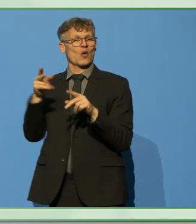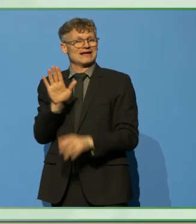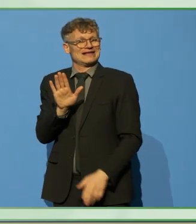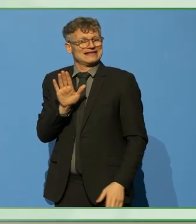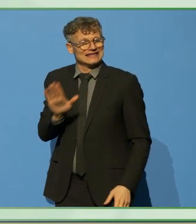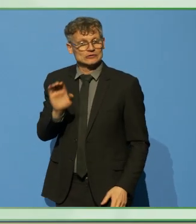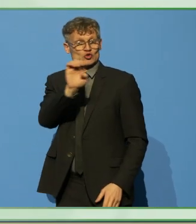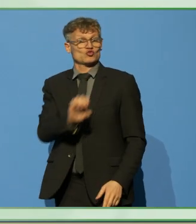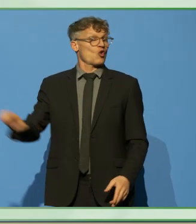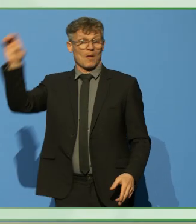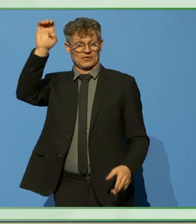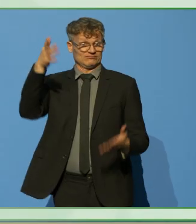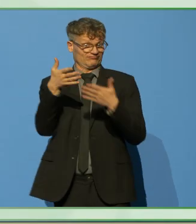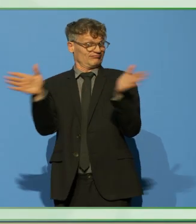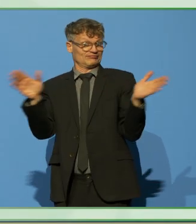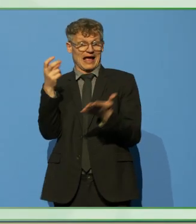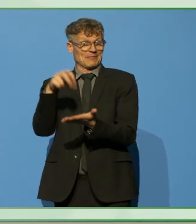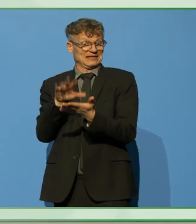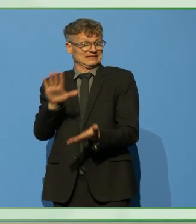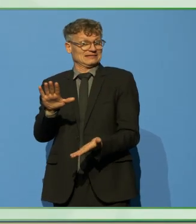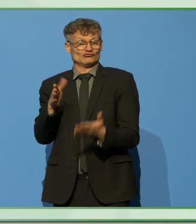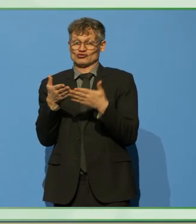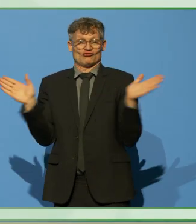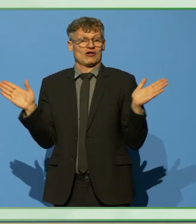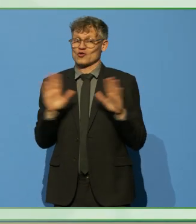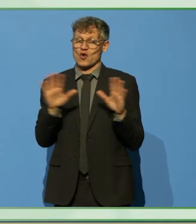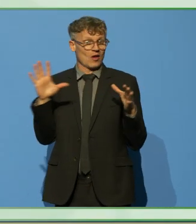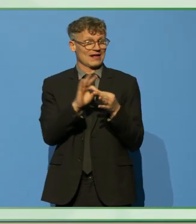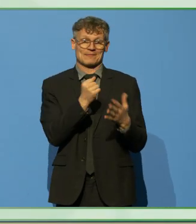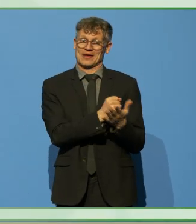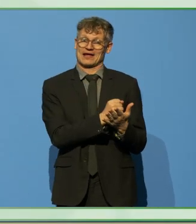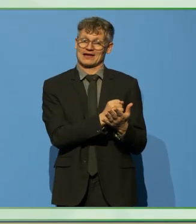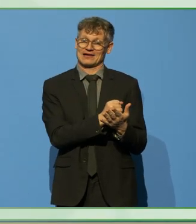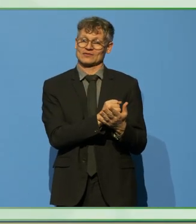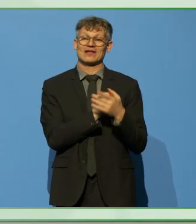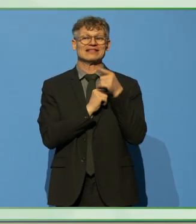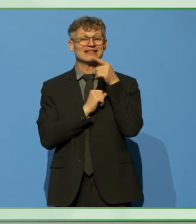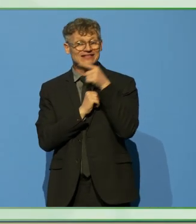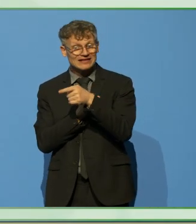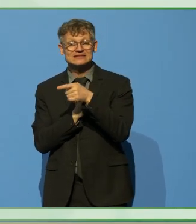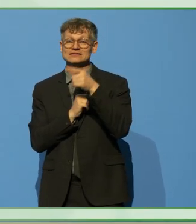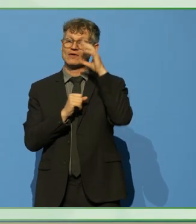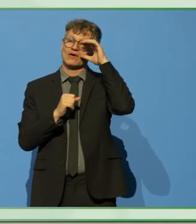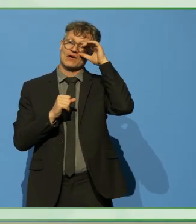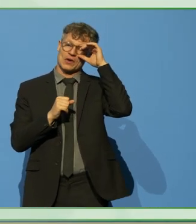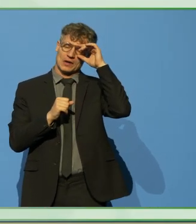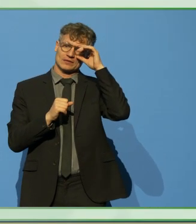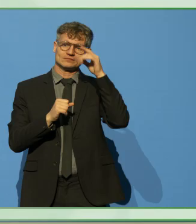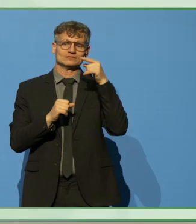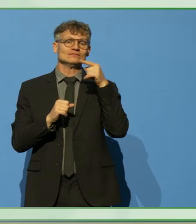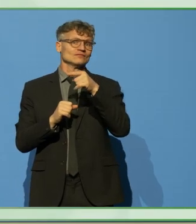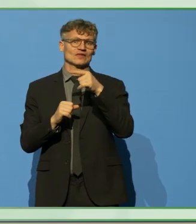Euro system. And there we actually committed to go up and beyond the requirements that already are in